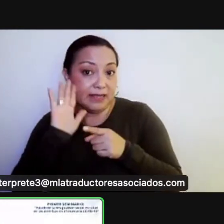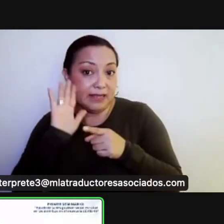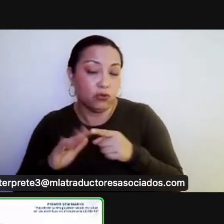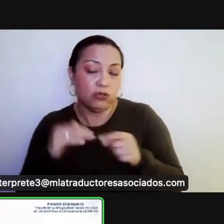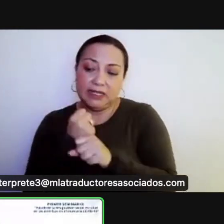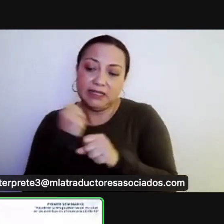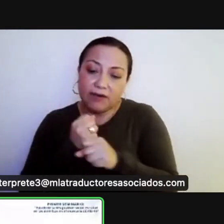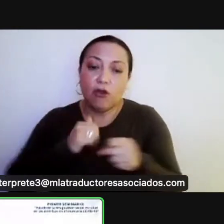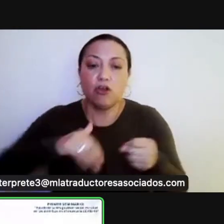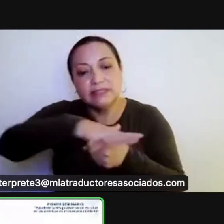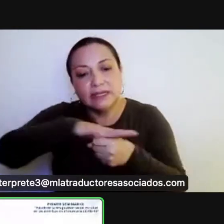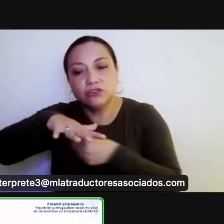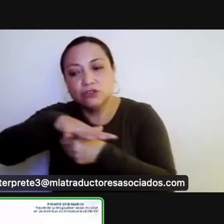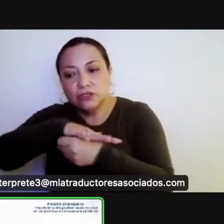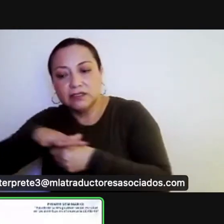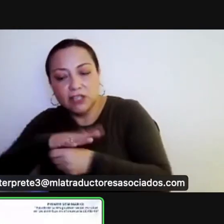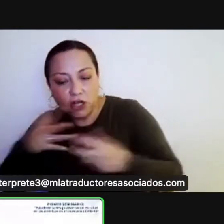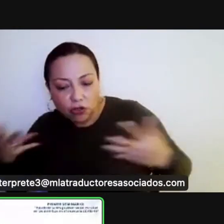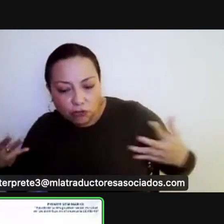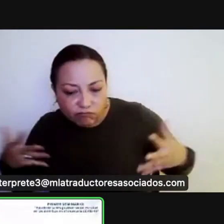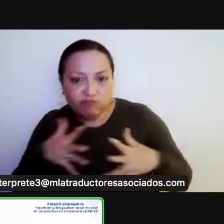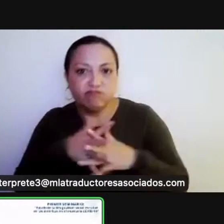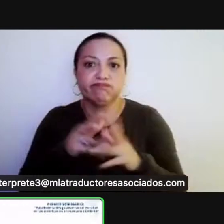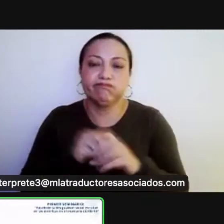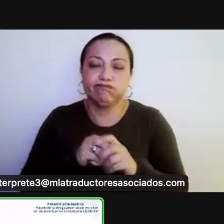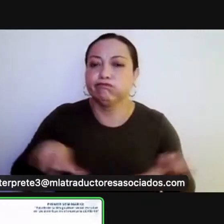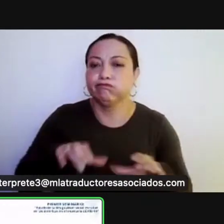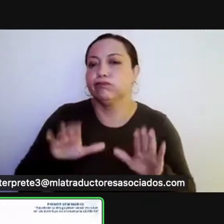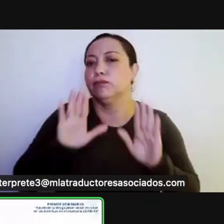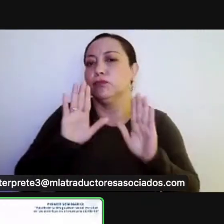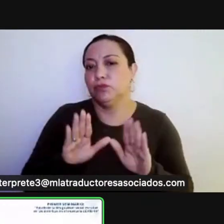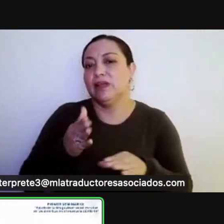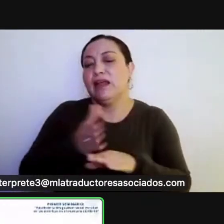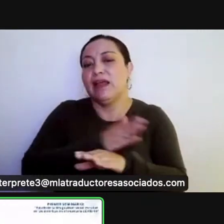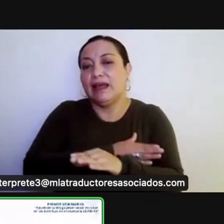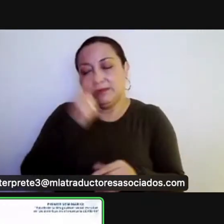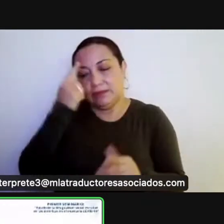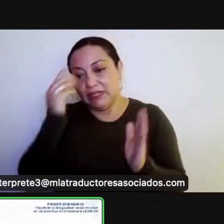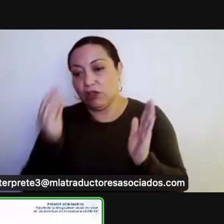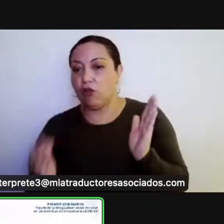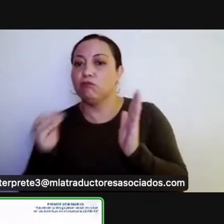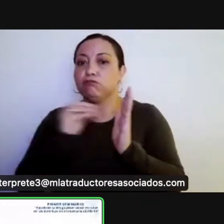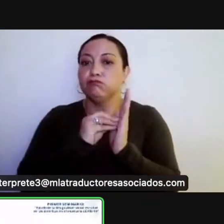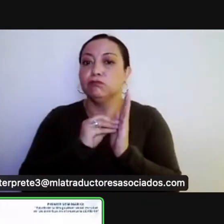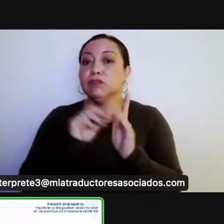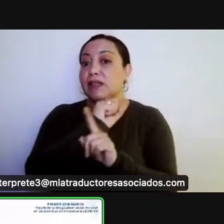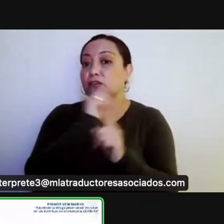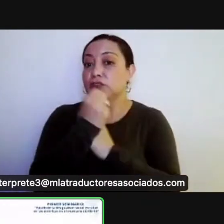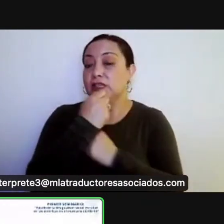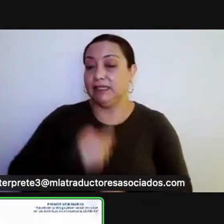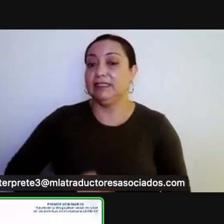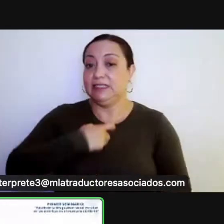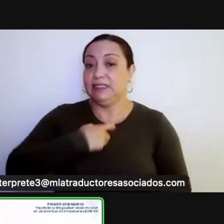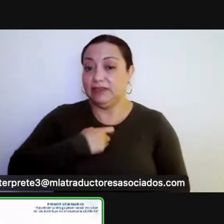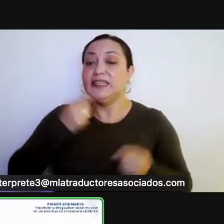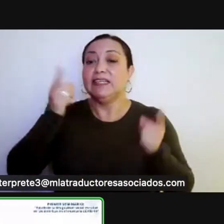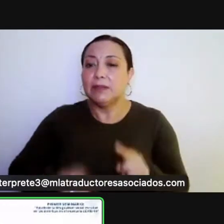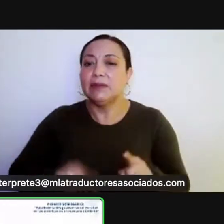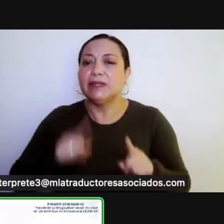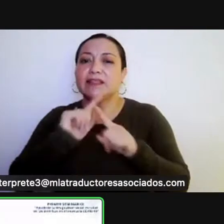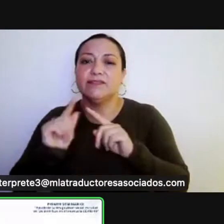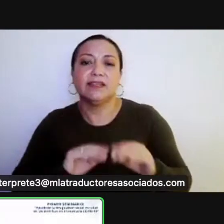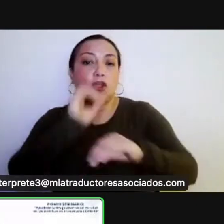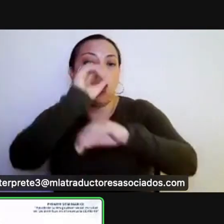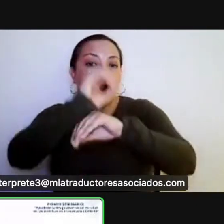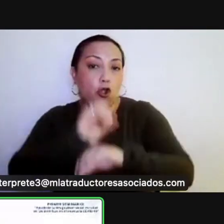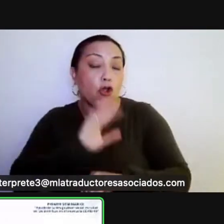the intersectoral work, as Jimena has placed it, the matter of the incorporation of the civil society